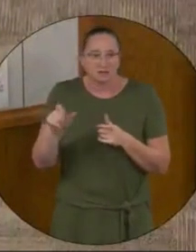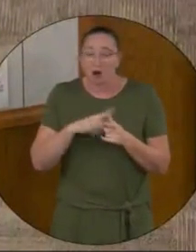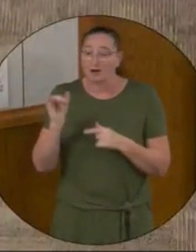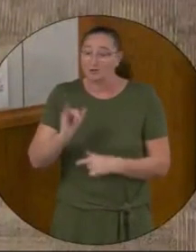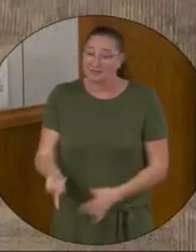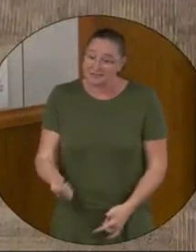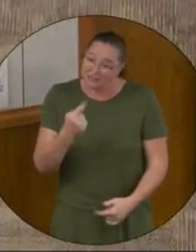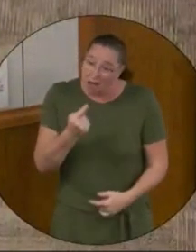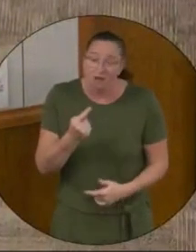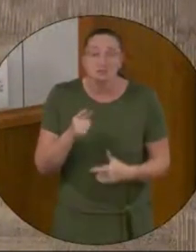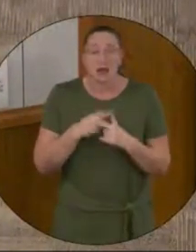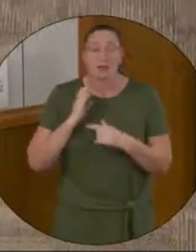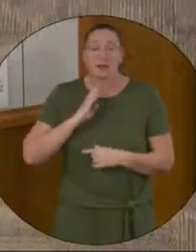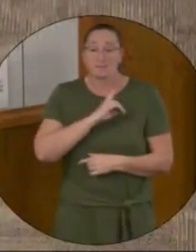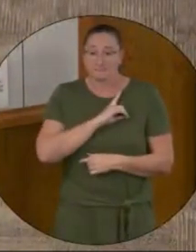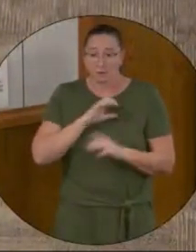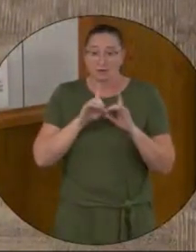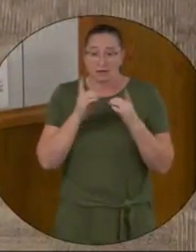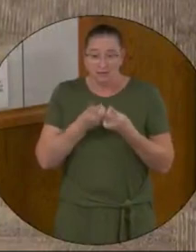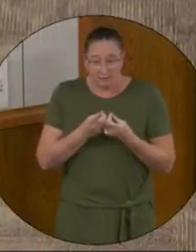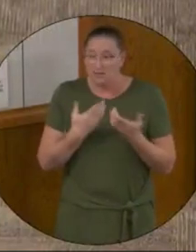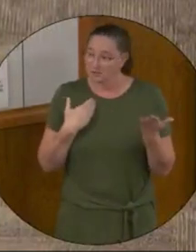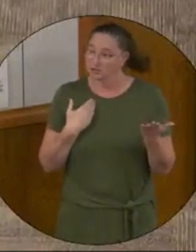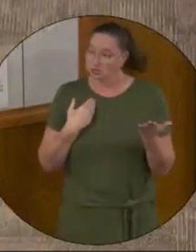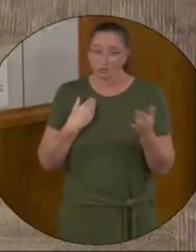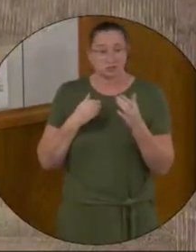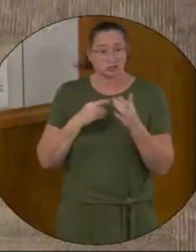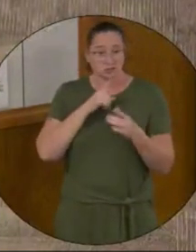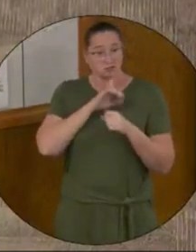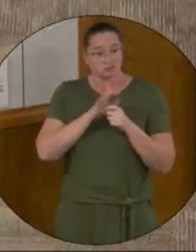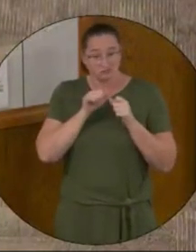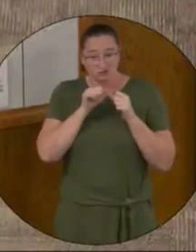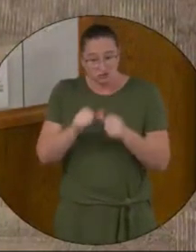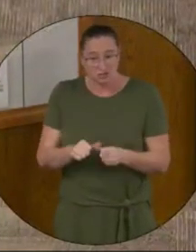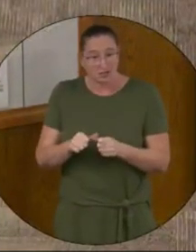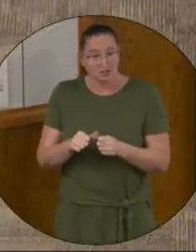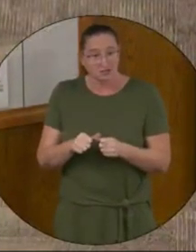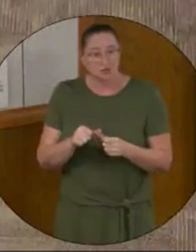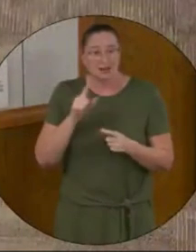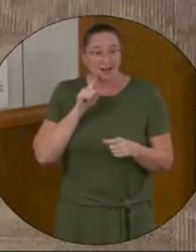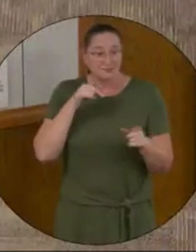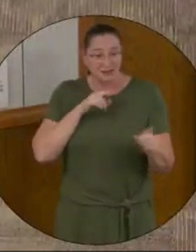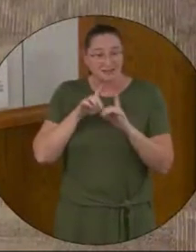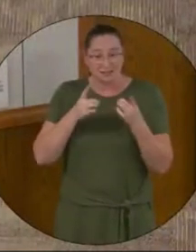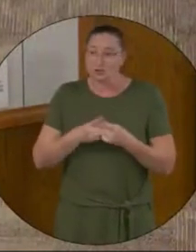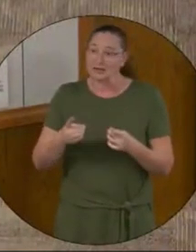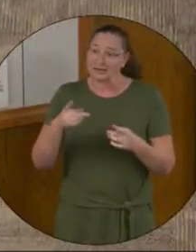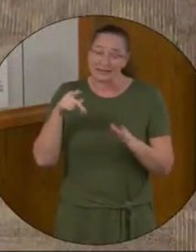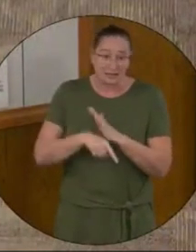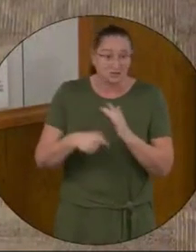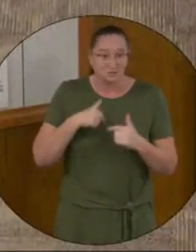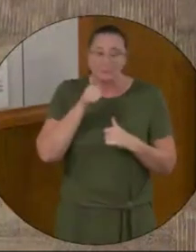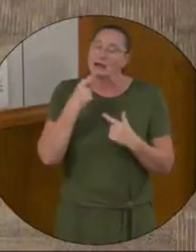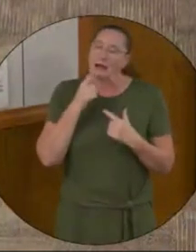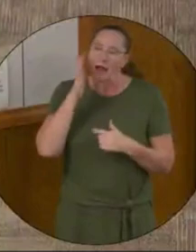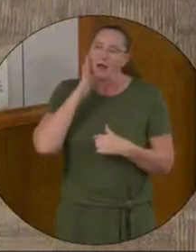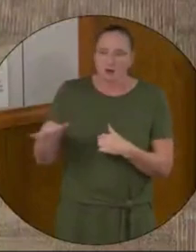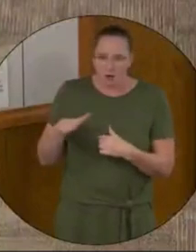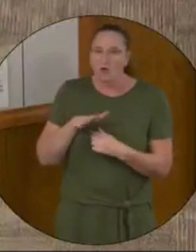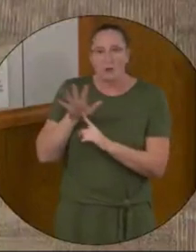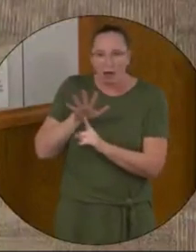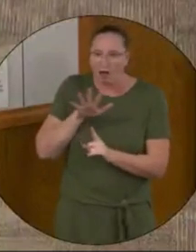and the board and district have helped ensure it continues to suck. If this district kills me, you better believe I have a list of people who are getting haunted. I added it to